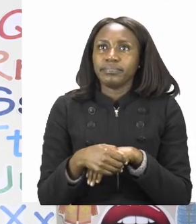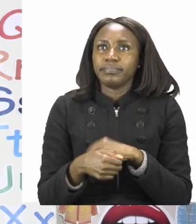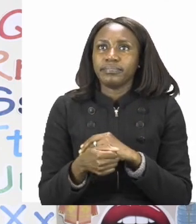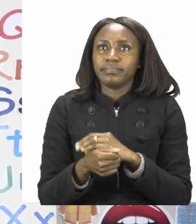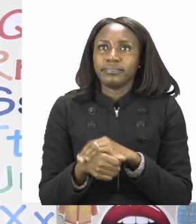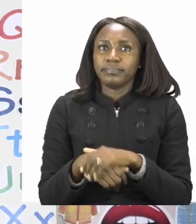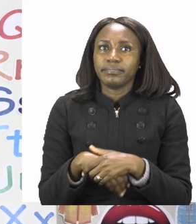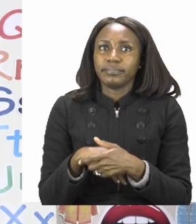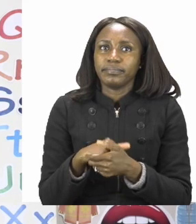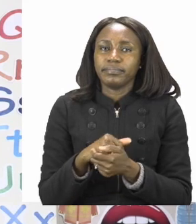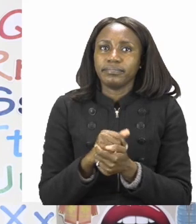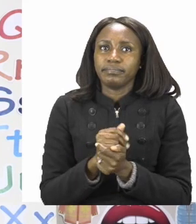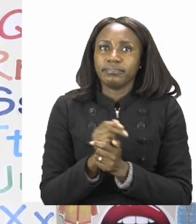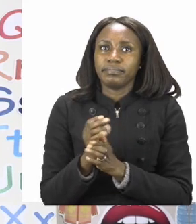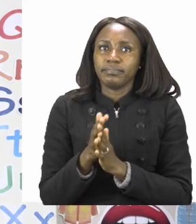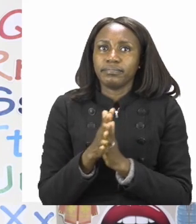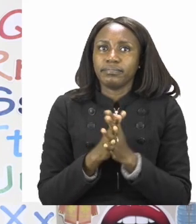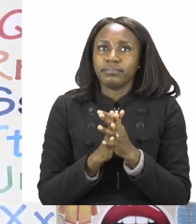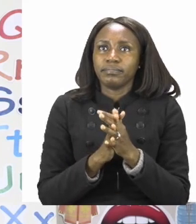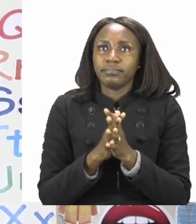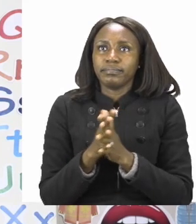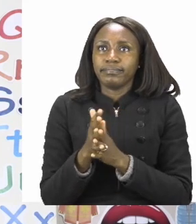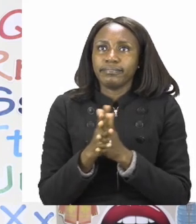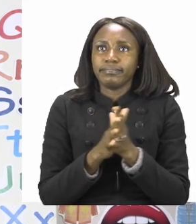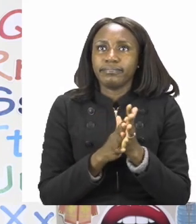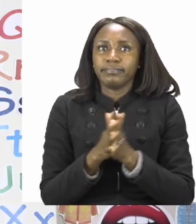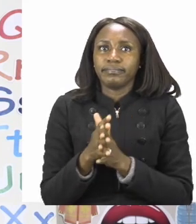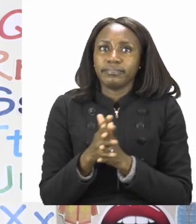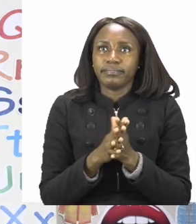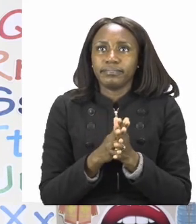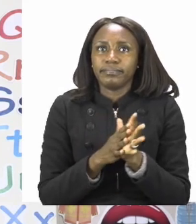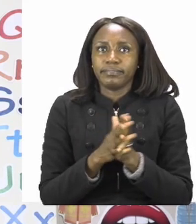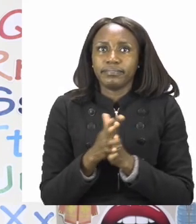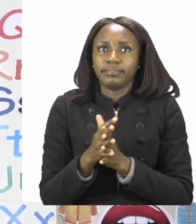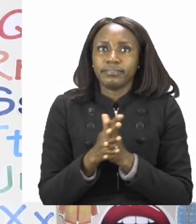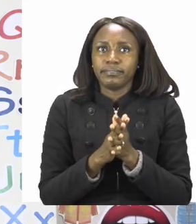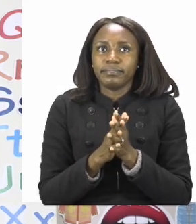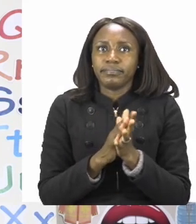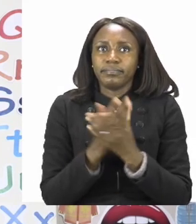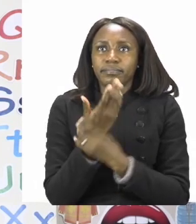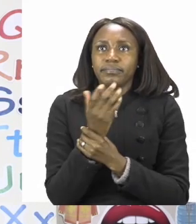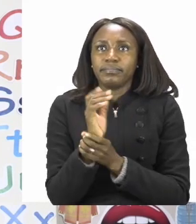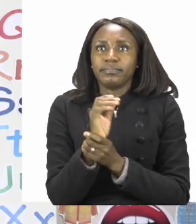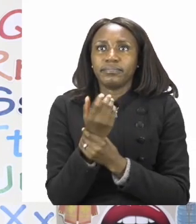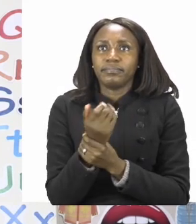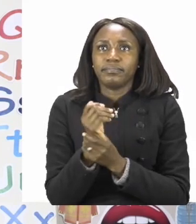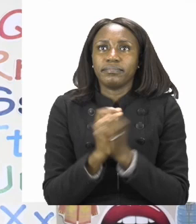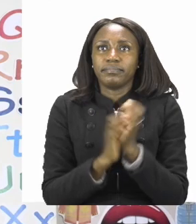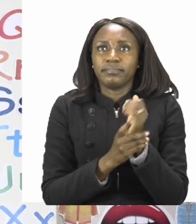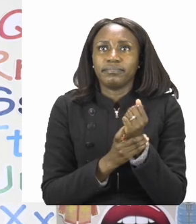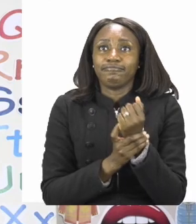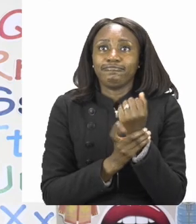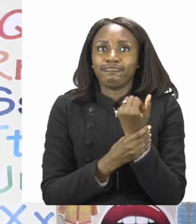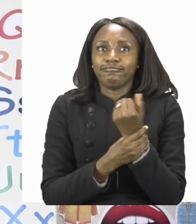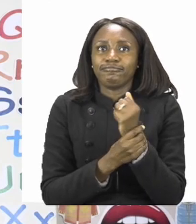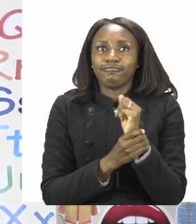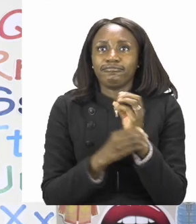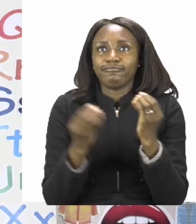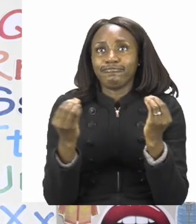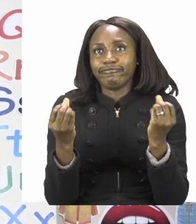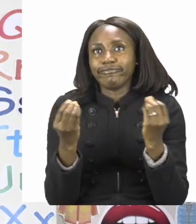around your hands, in between your fingers, on your wrists, and